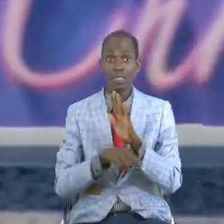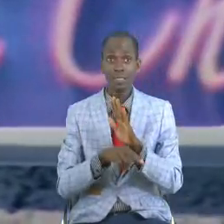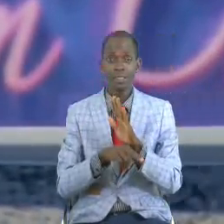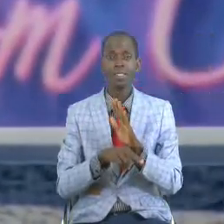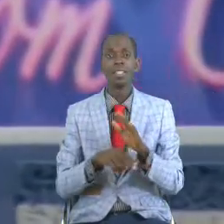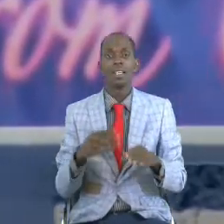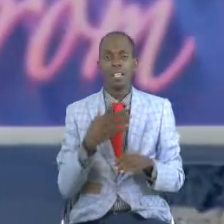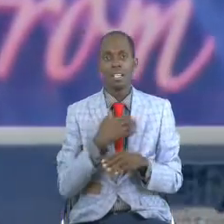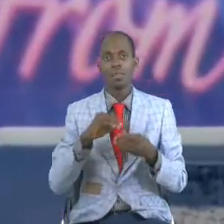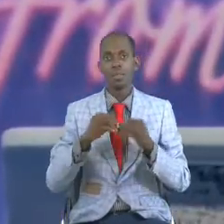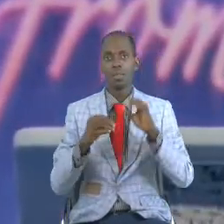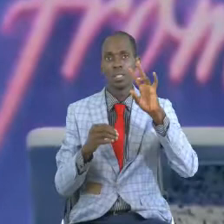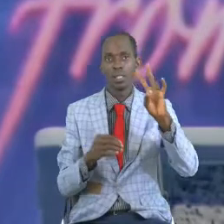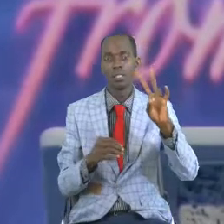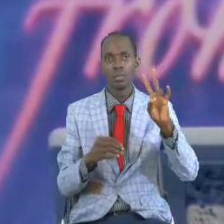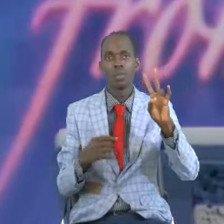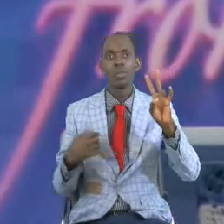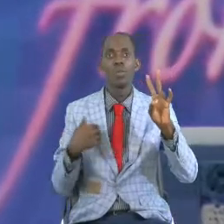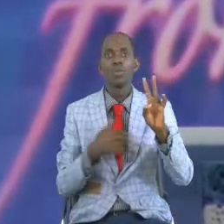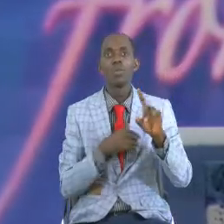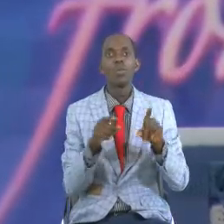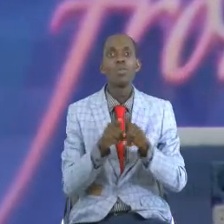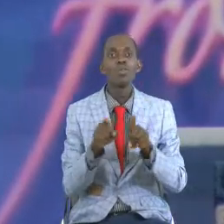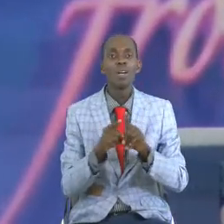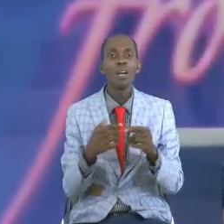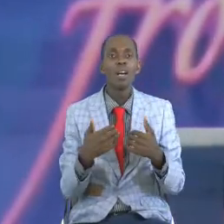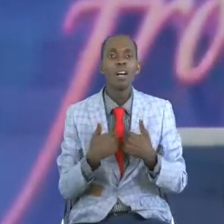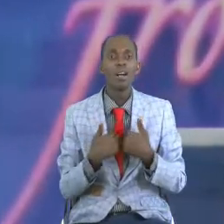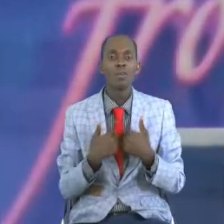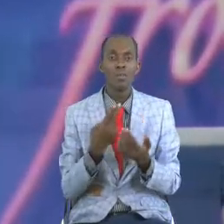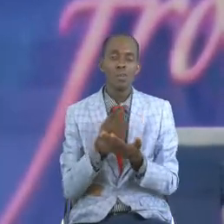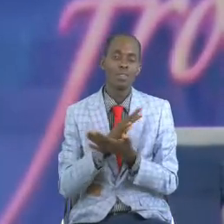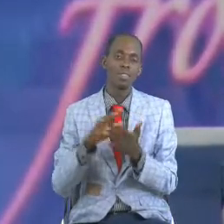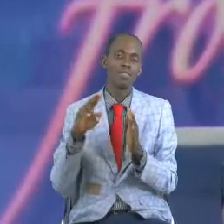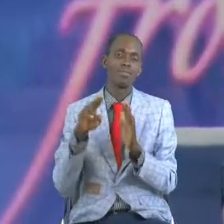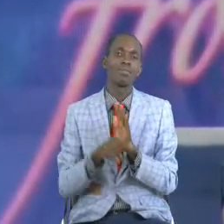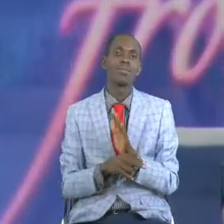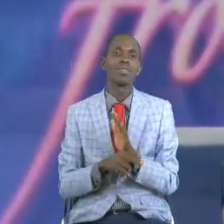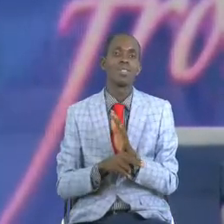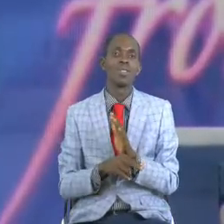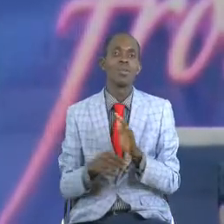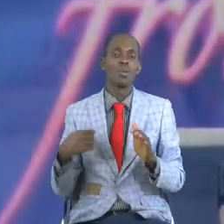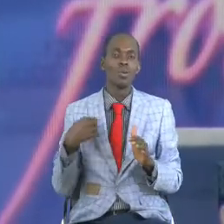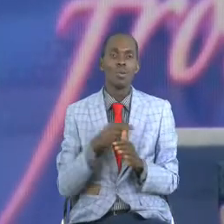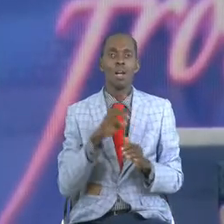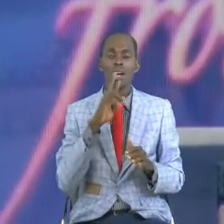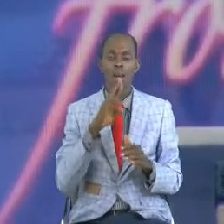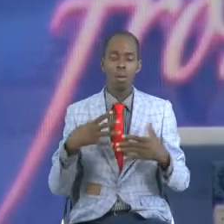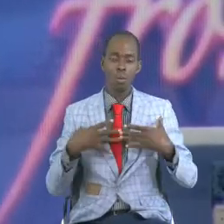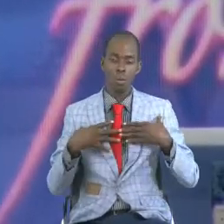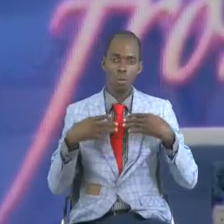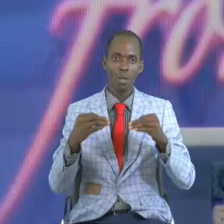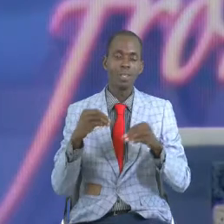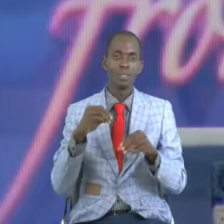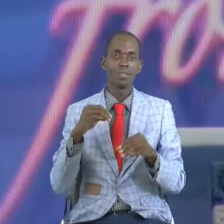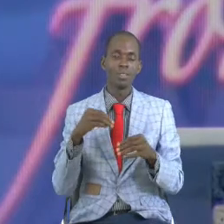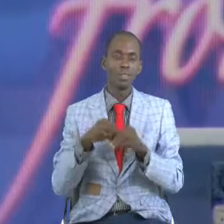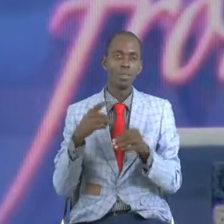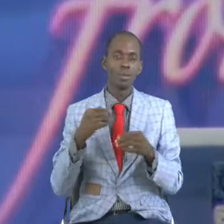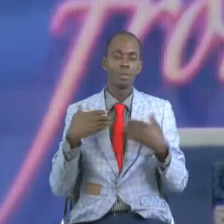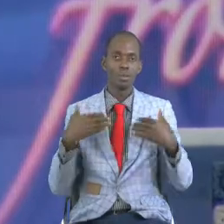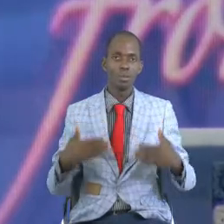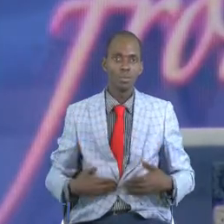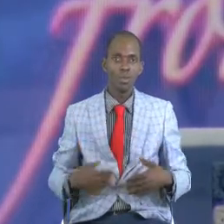seven we also have holiness well well in the body we're well in the soul